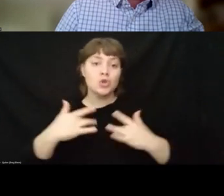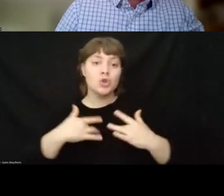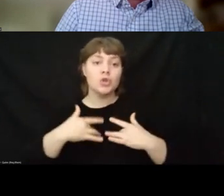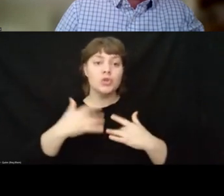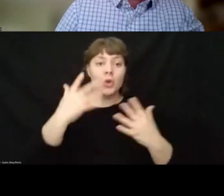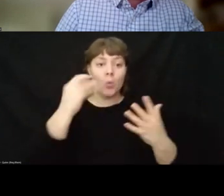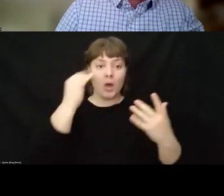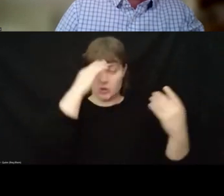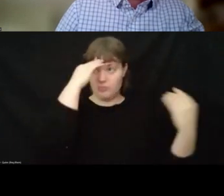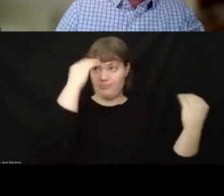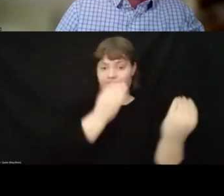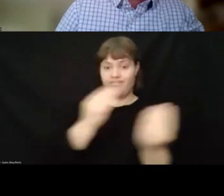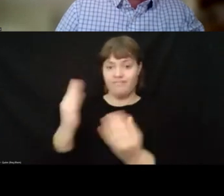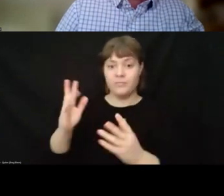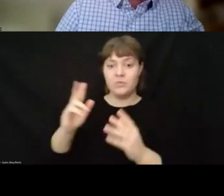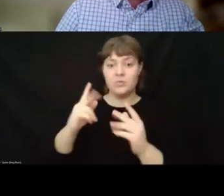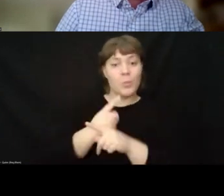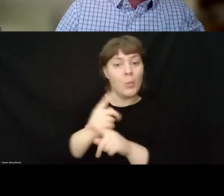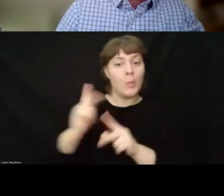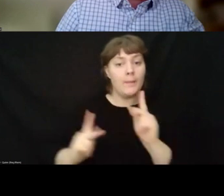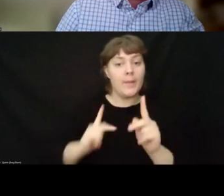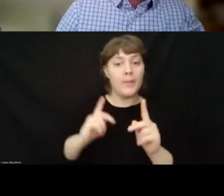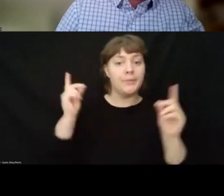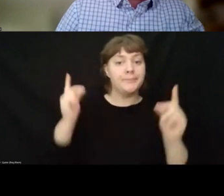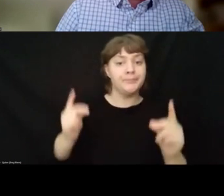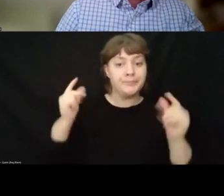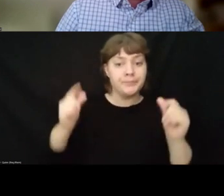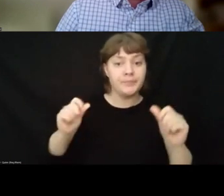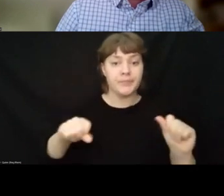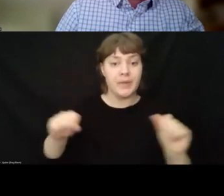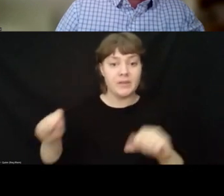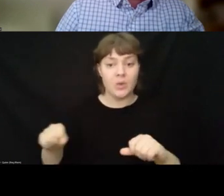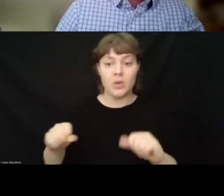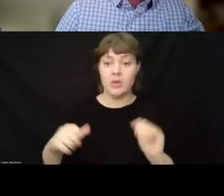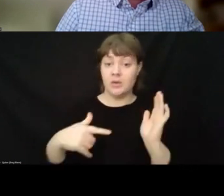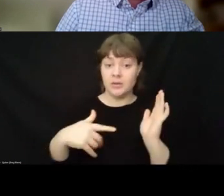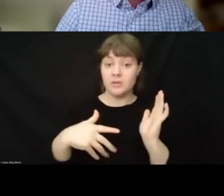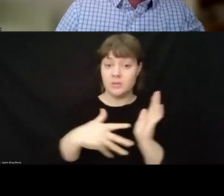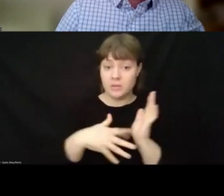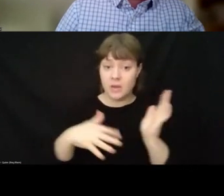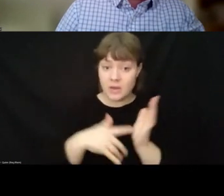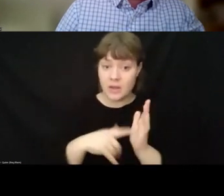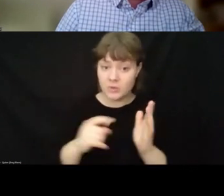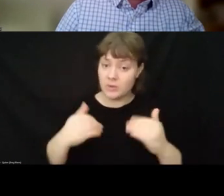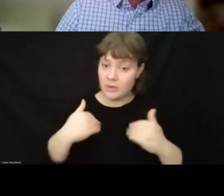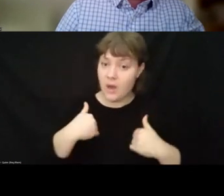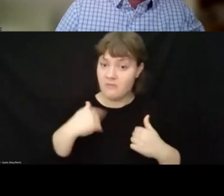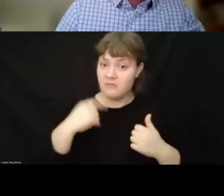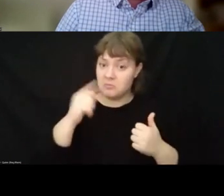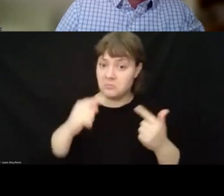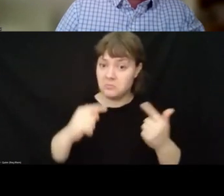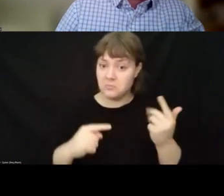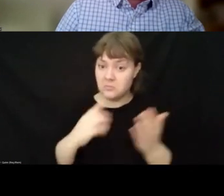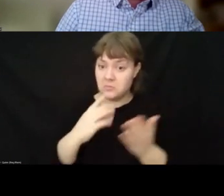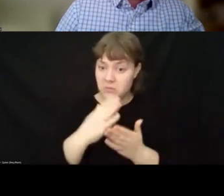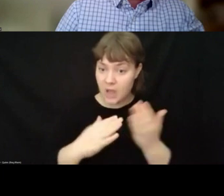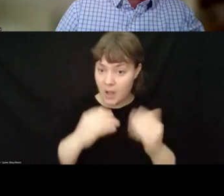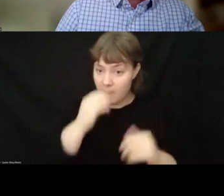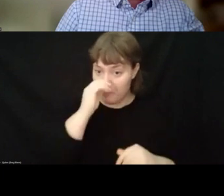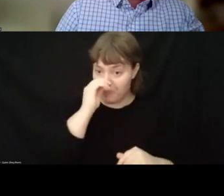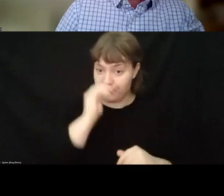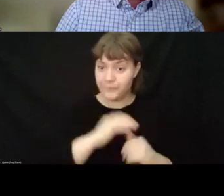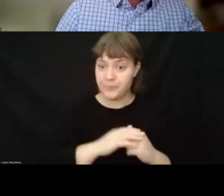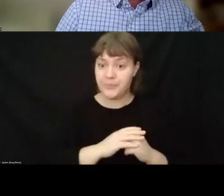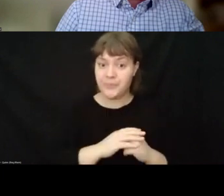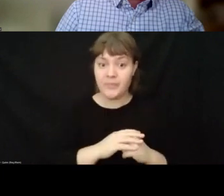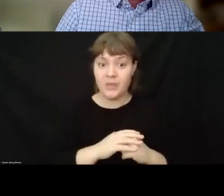quickly as possible. And sometimes we have those. And especially with if there are